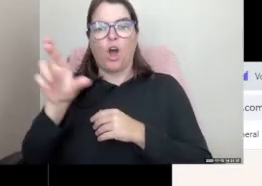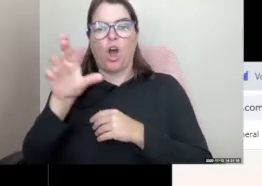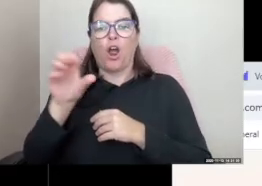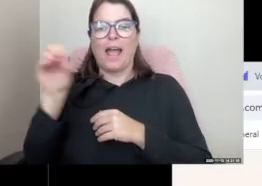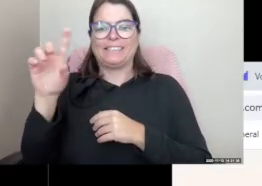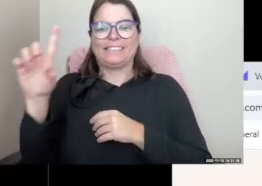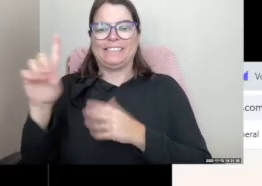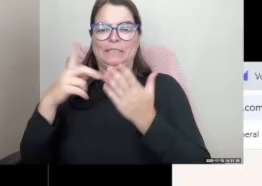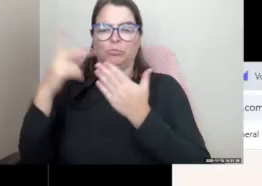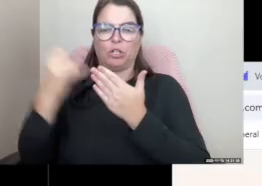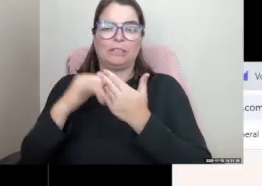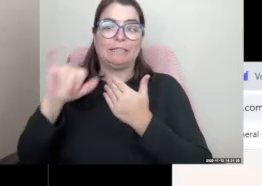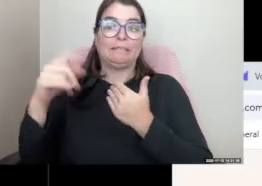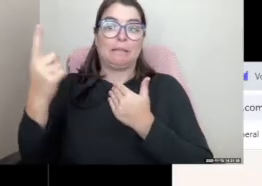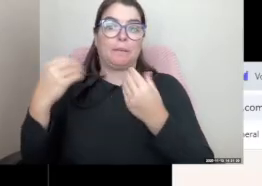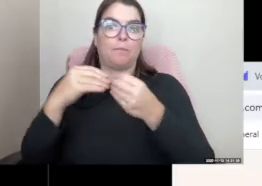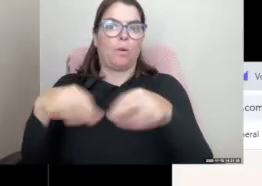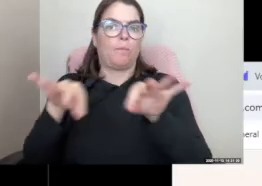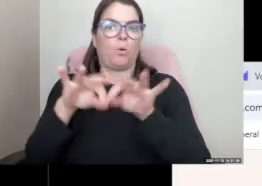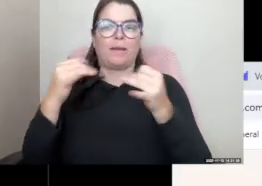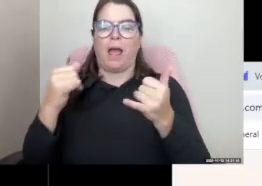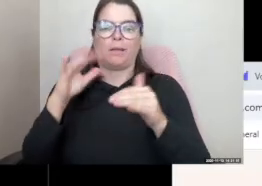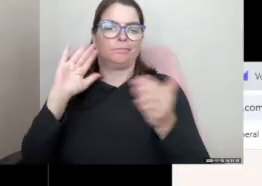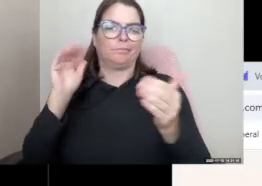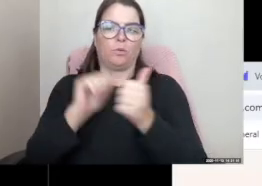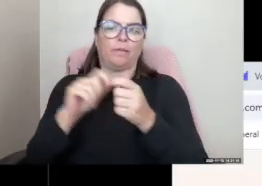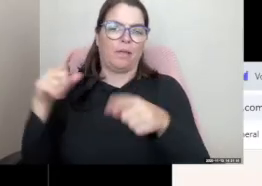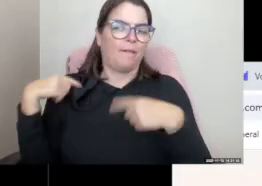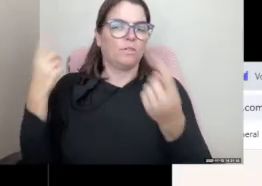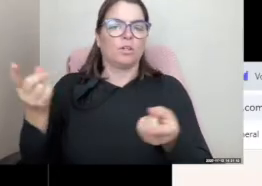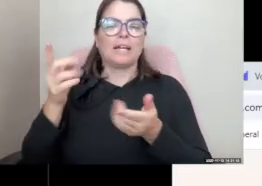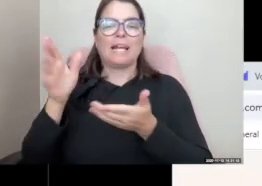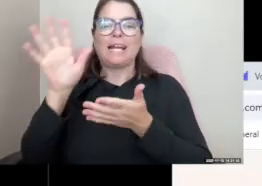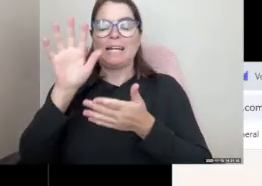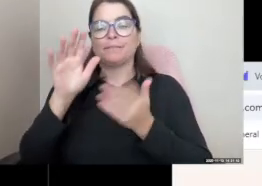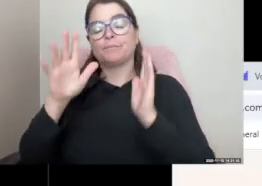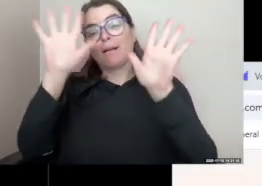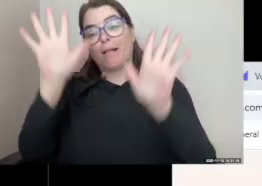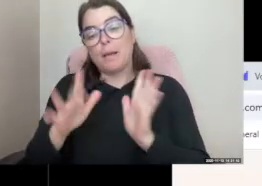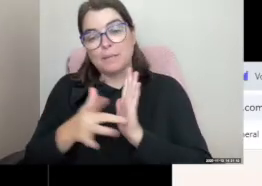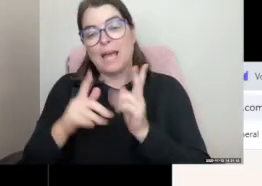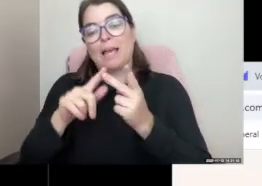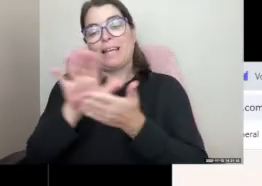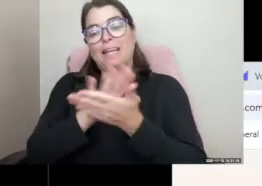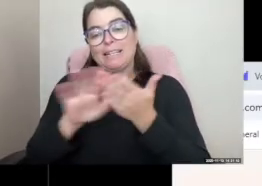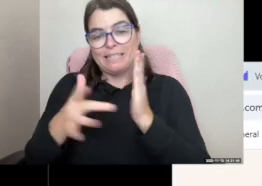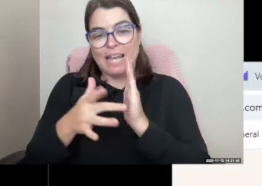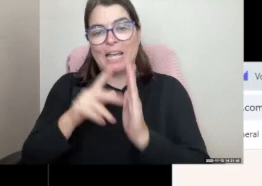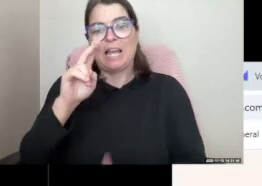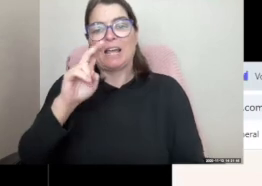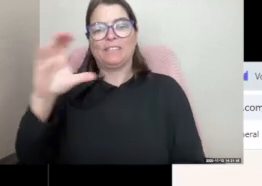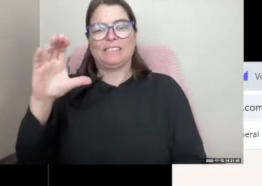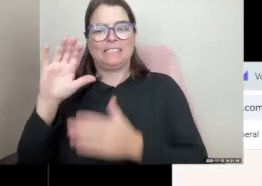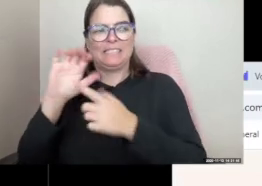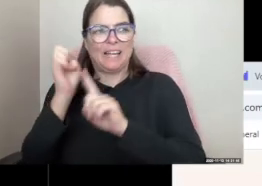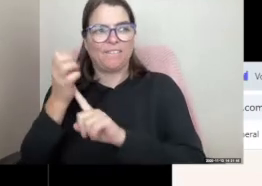developers for a couple of reasons. First, they enable and a crowding in of private funding for